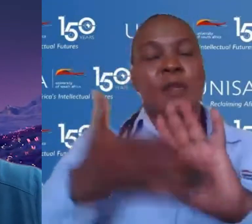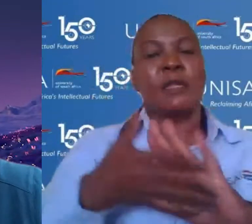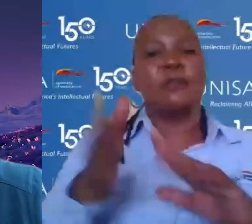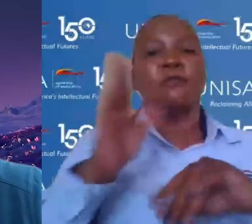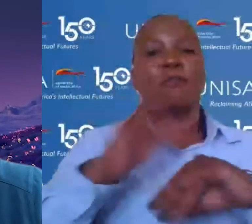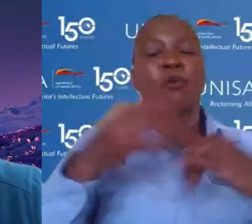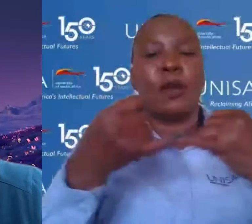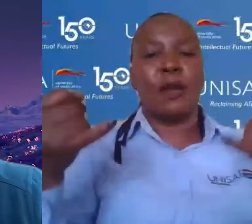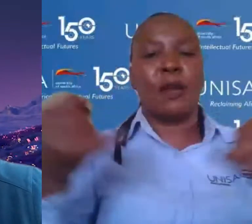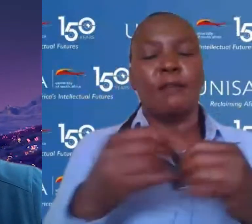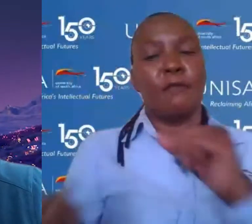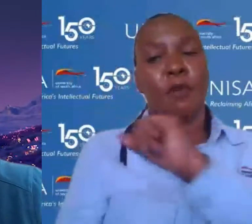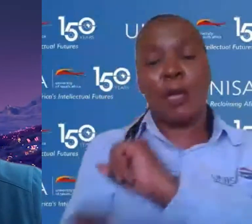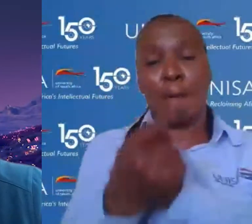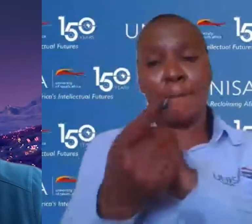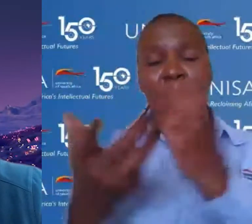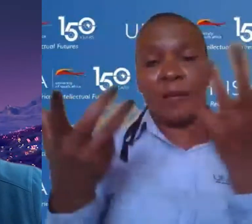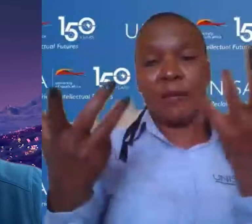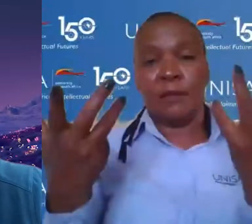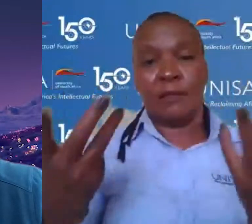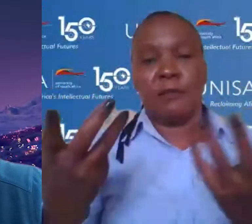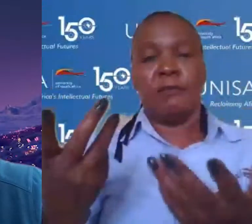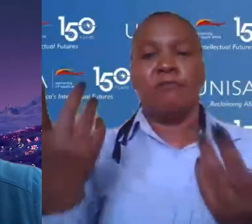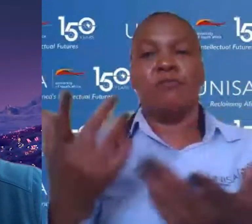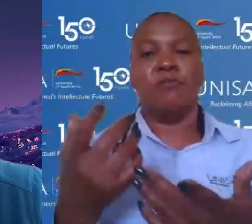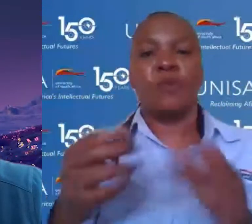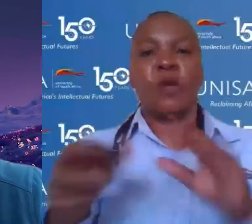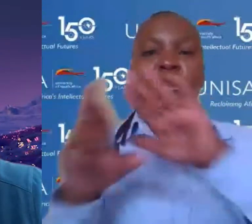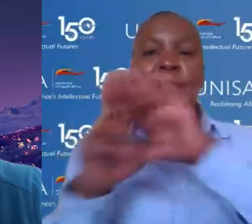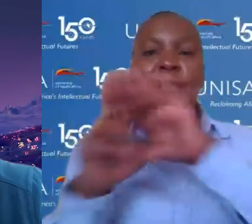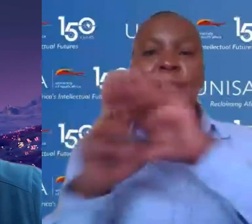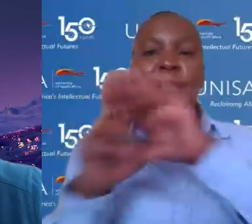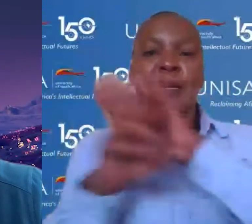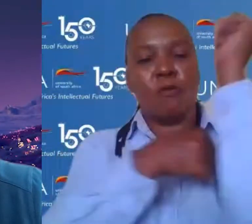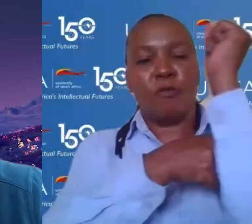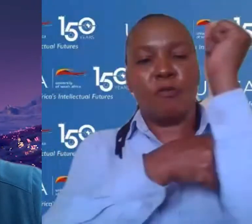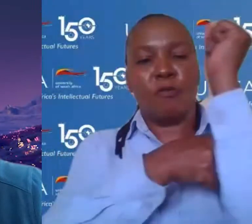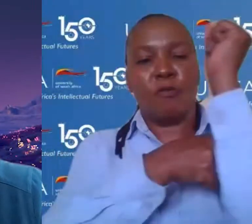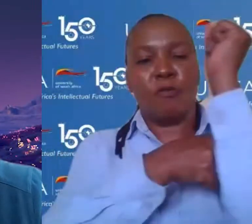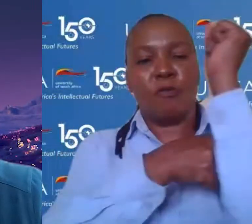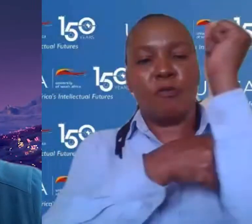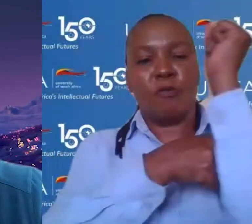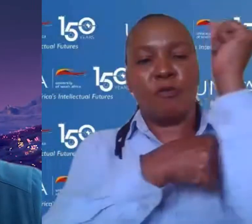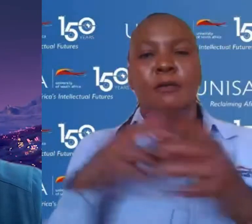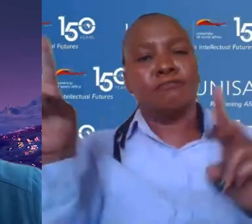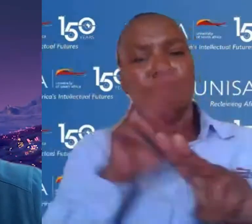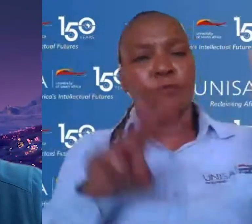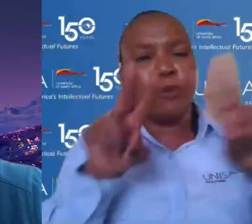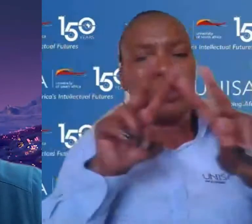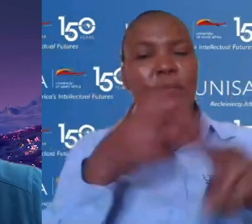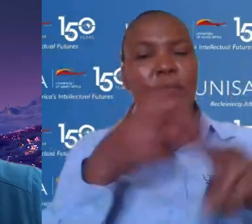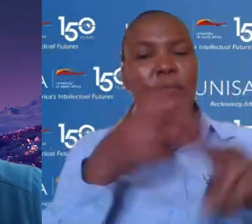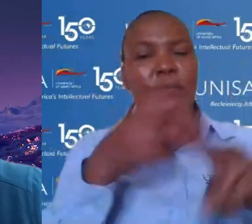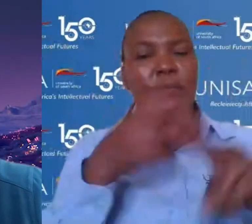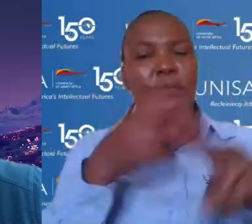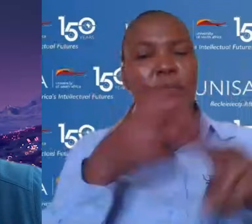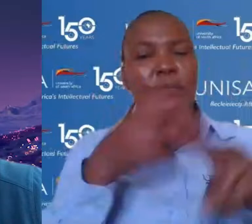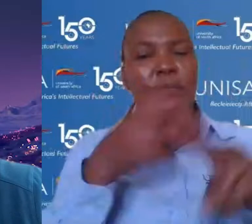to be at a regional office and watching and joining from there,